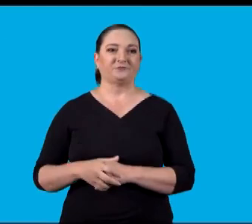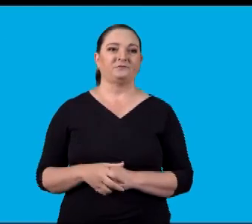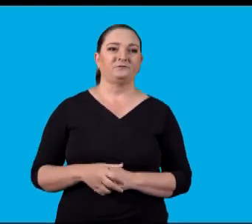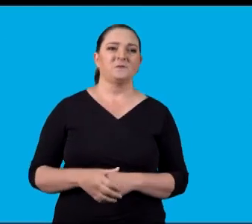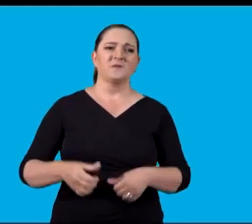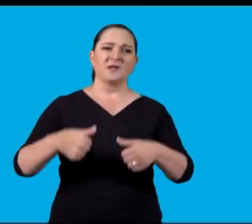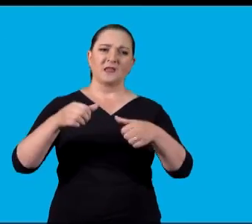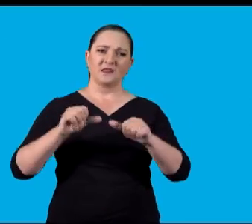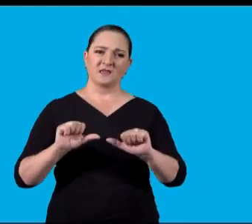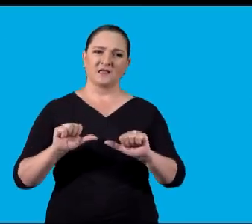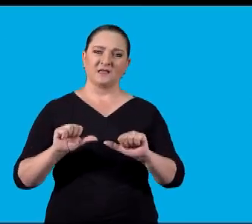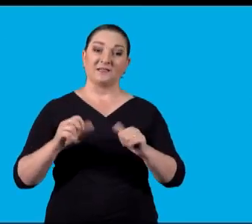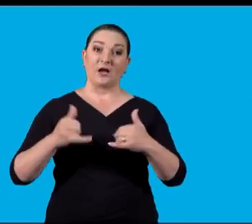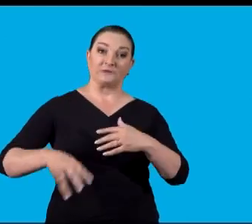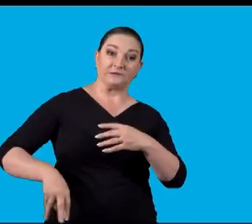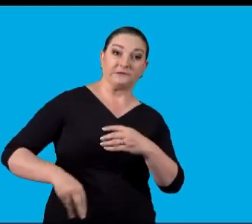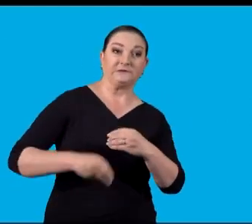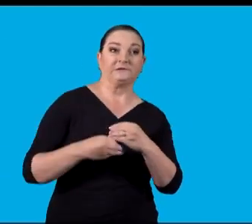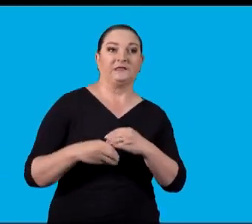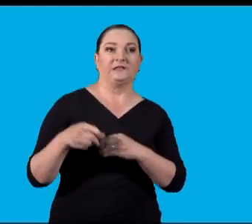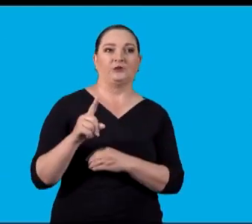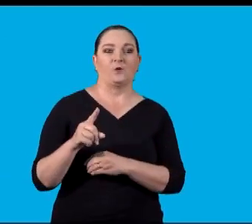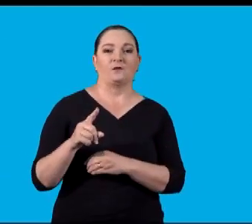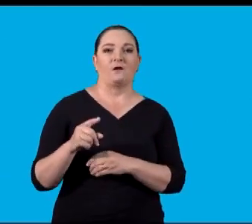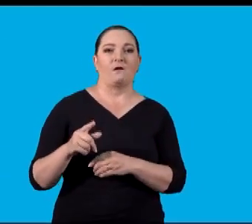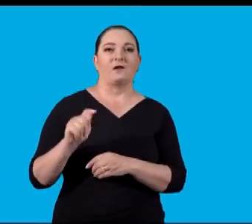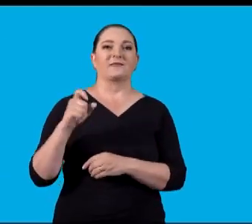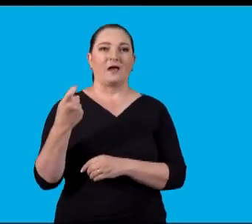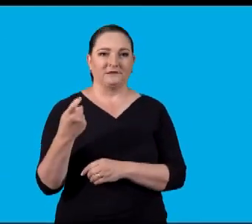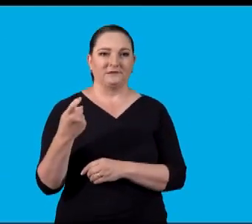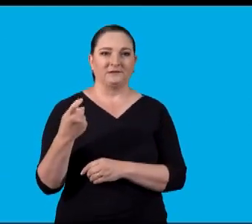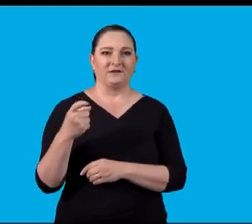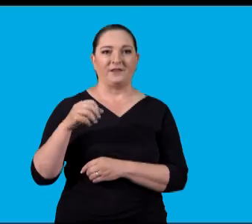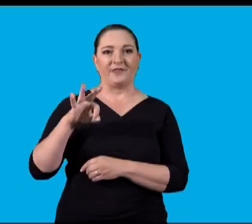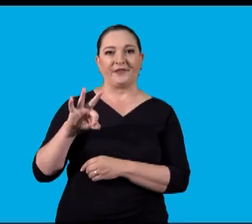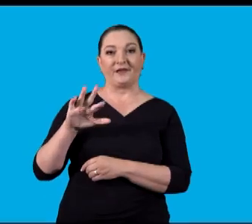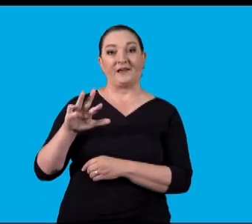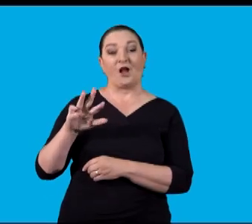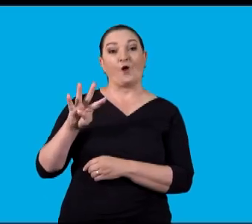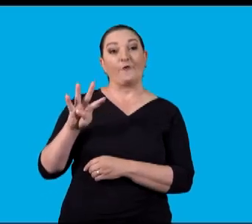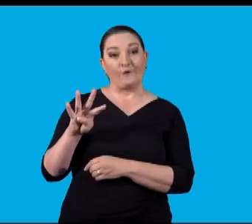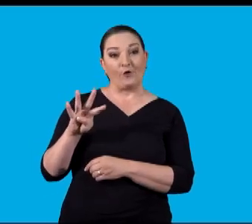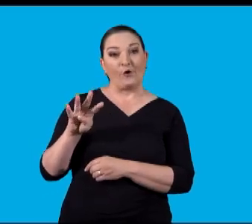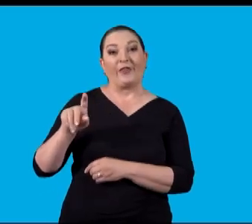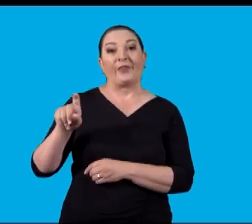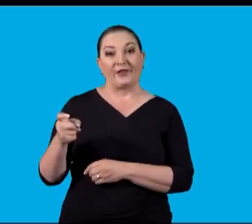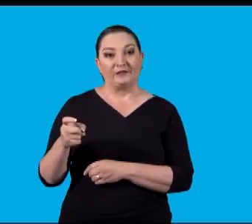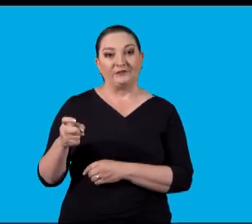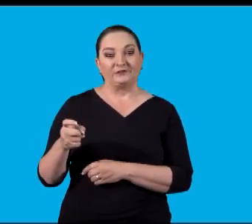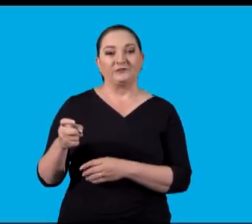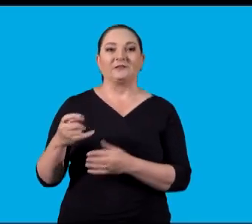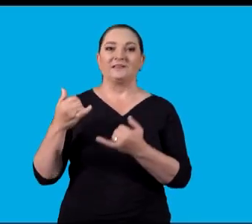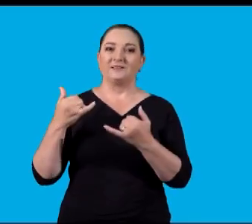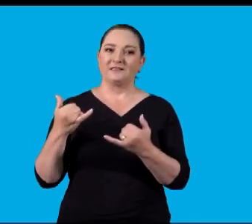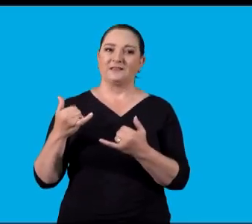555,500. Then I'll add back my income tax, which is 394,000. That will take me